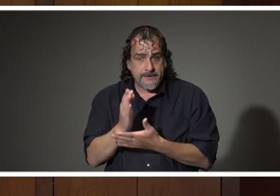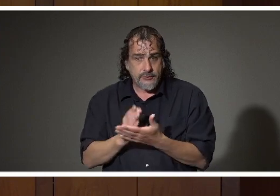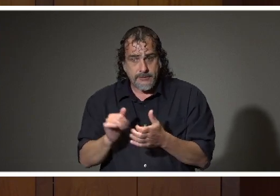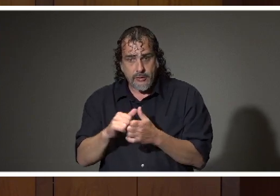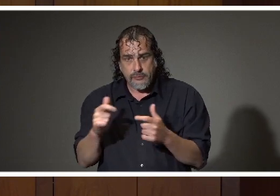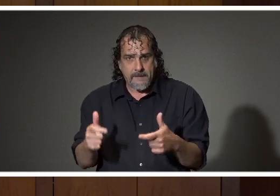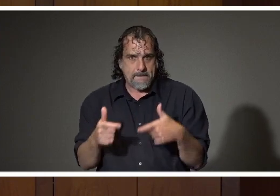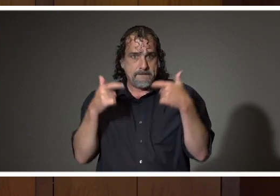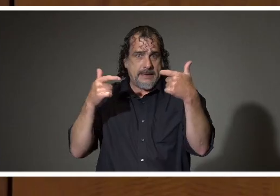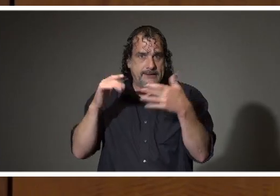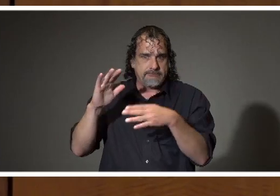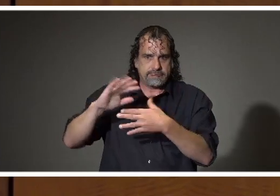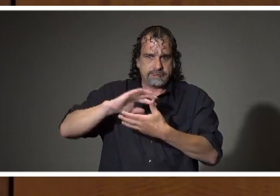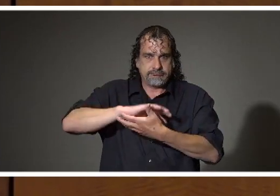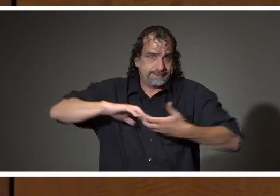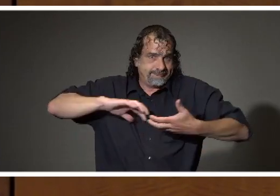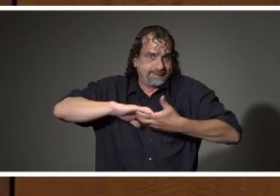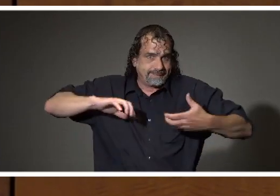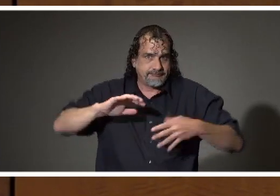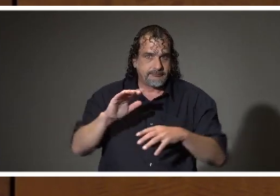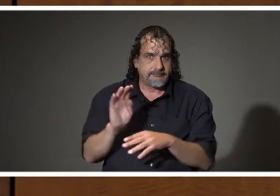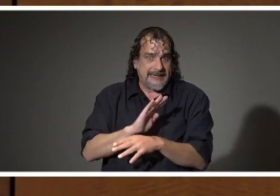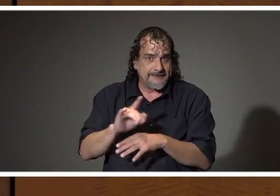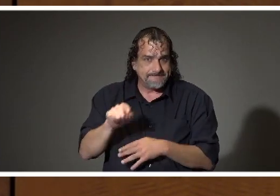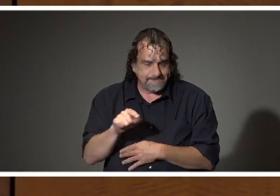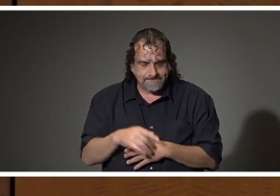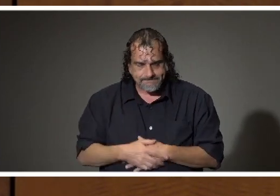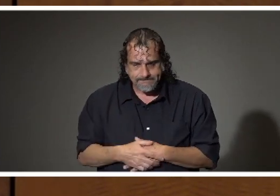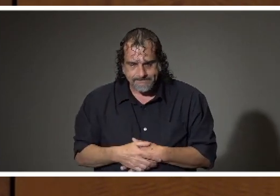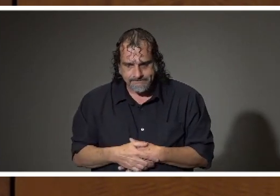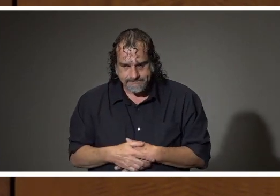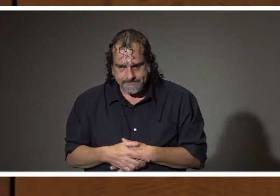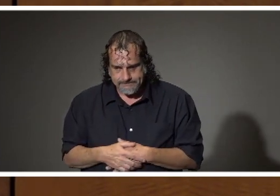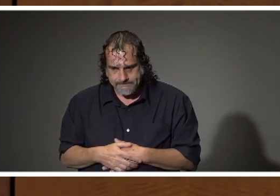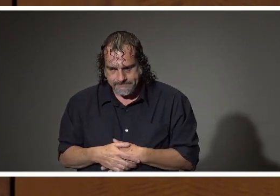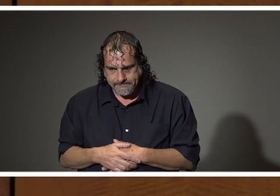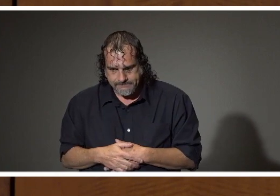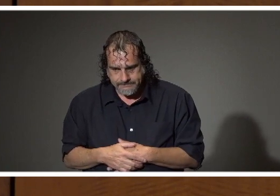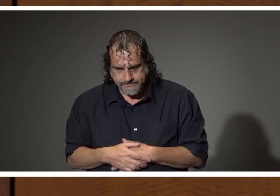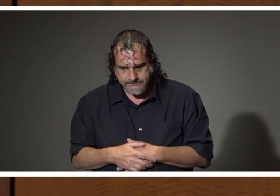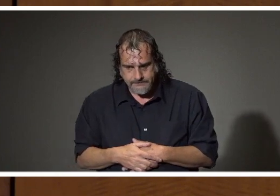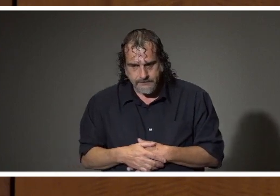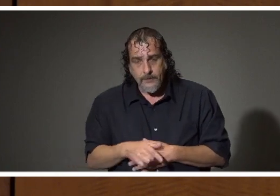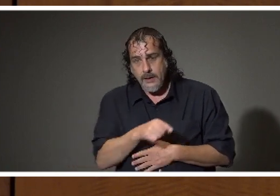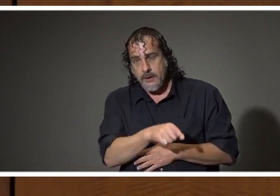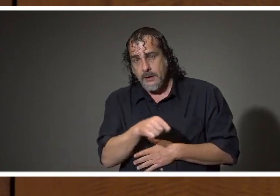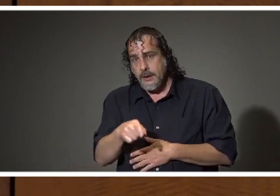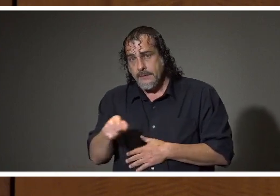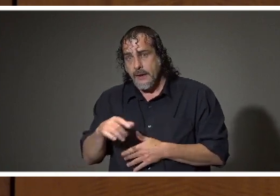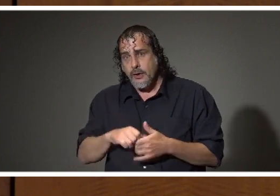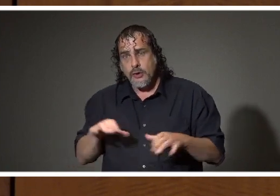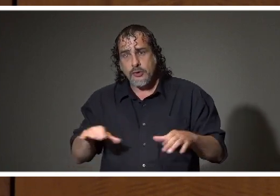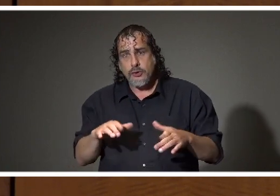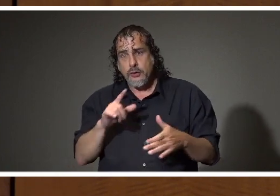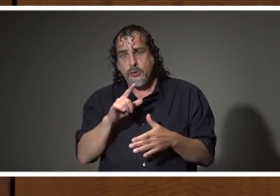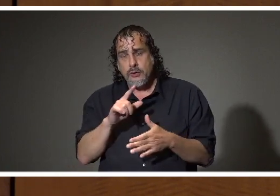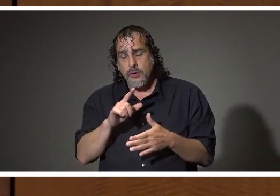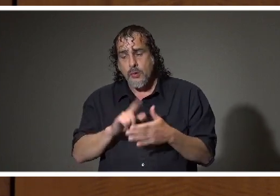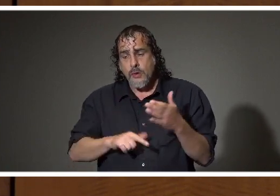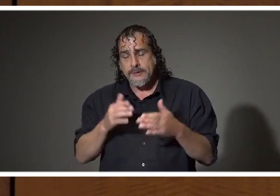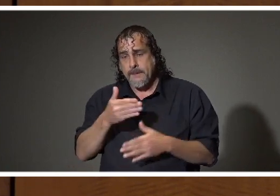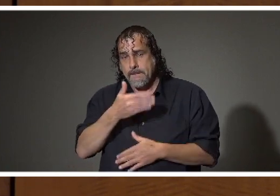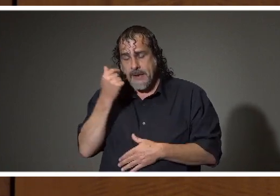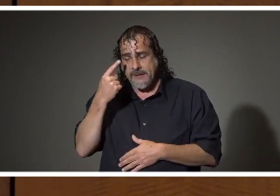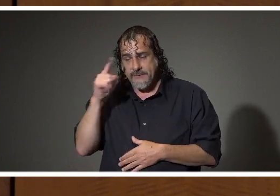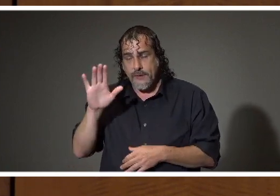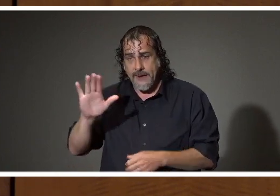very large businesses. And reality is that that they're going to do what is in not only the best interest of